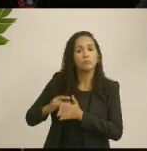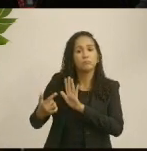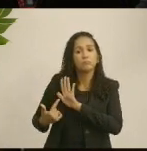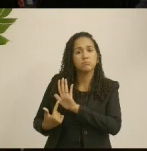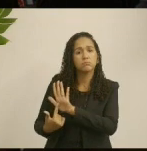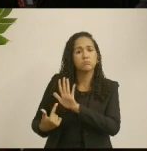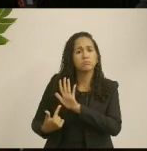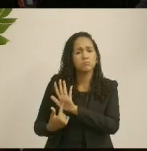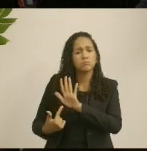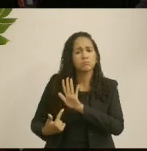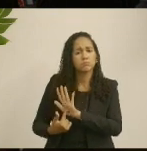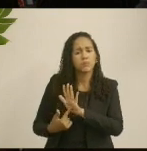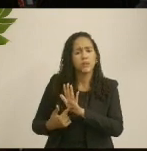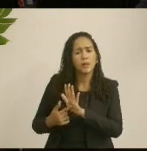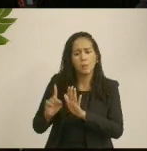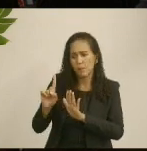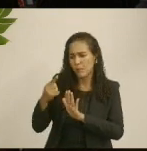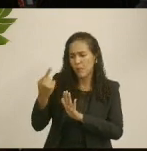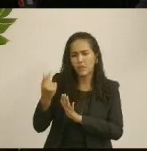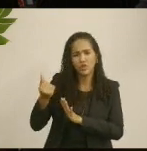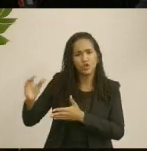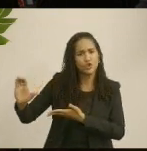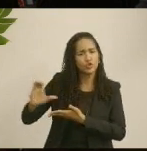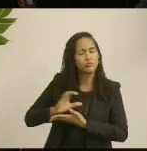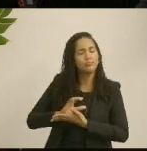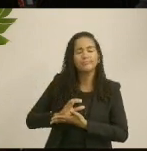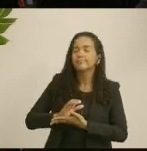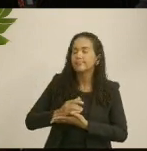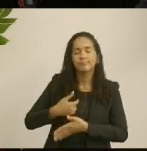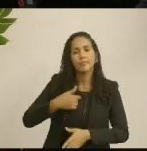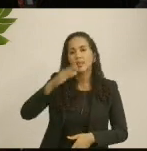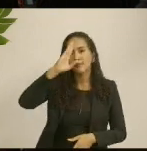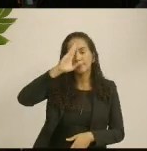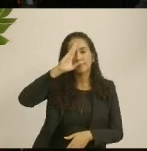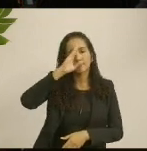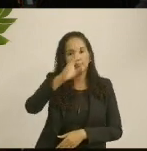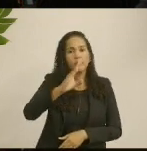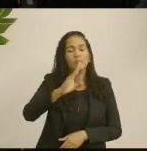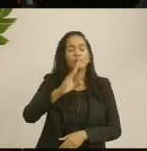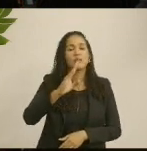financing was crucial for having the first European